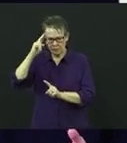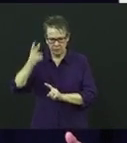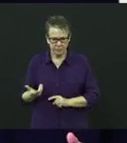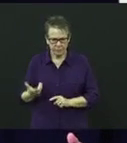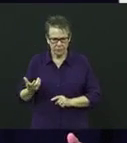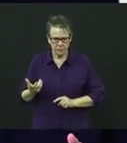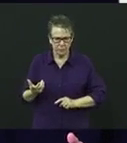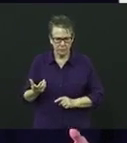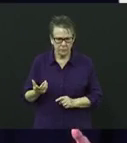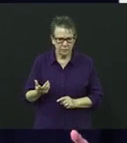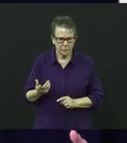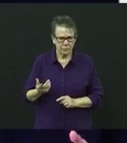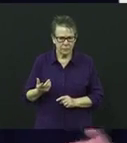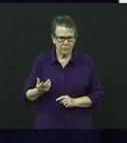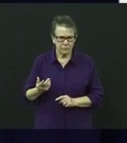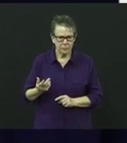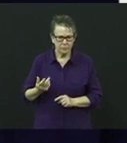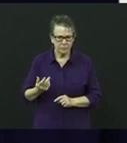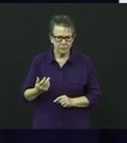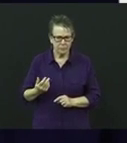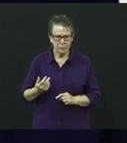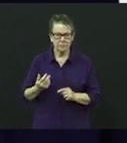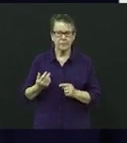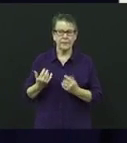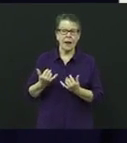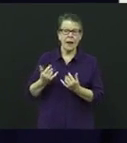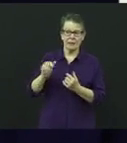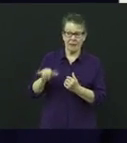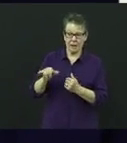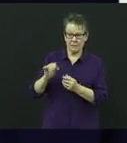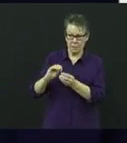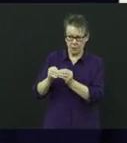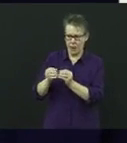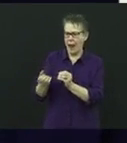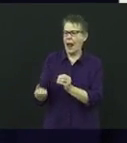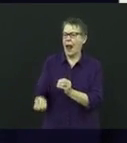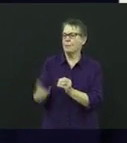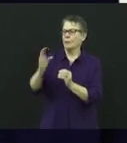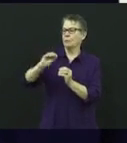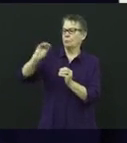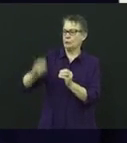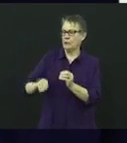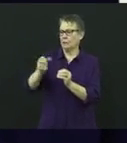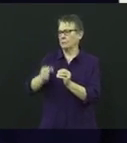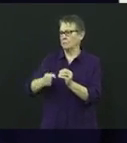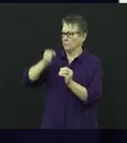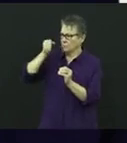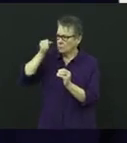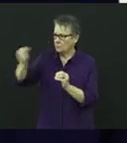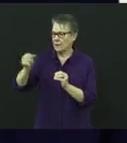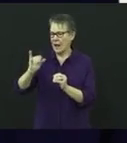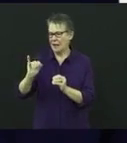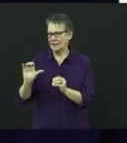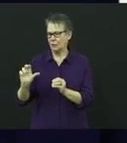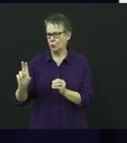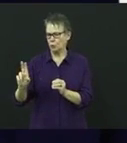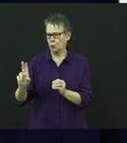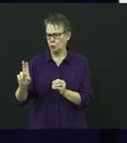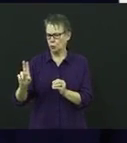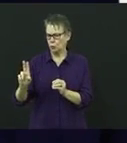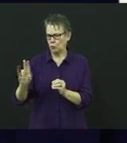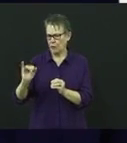additional beds do we need. So it's a vitally important percentage. So I'm glad we have it, and we'll